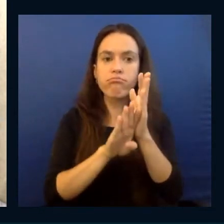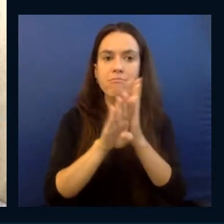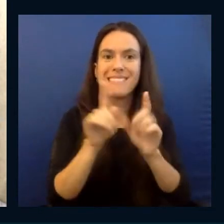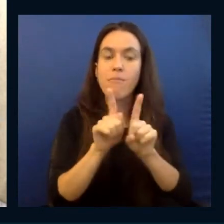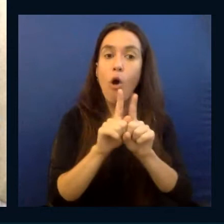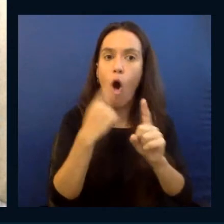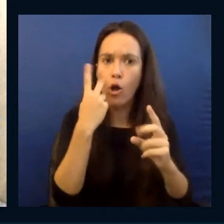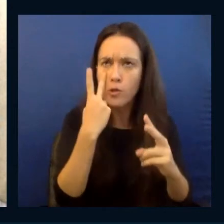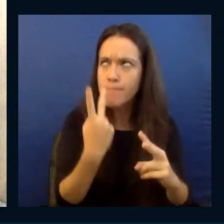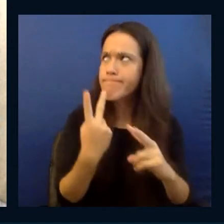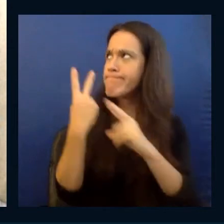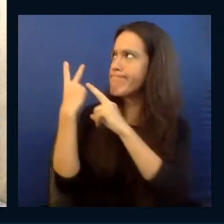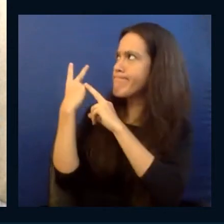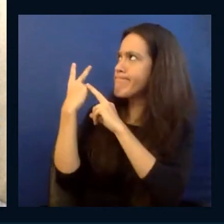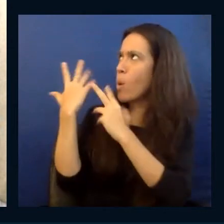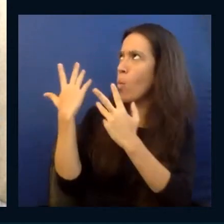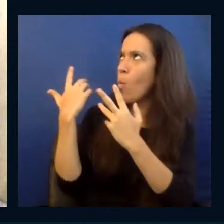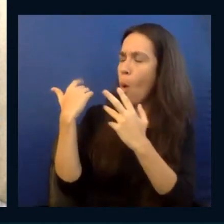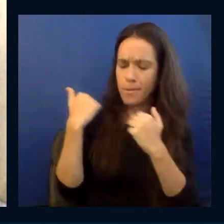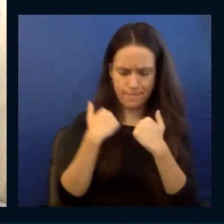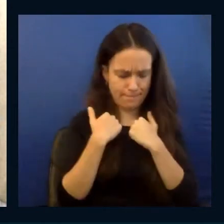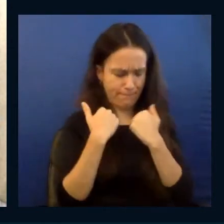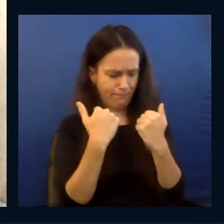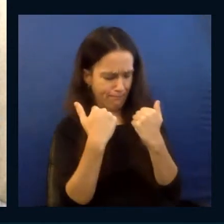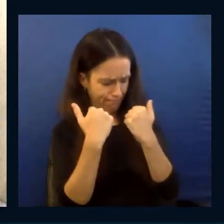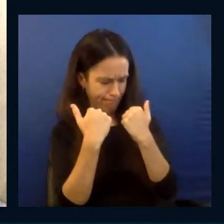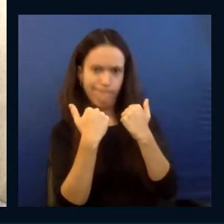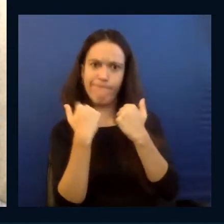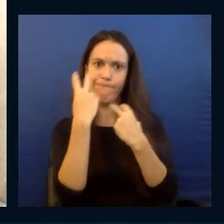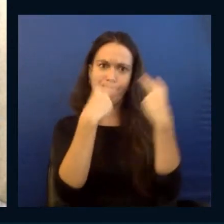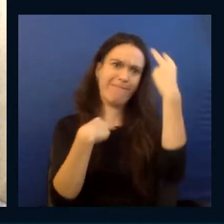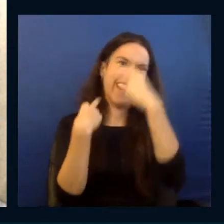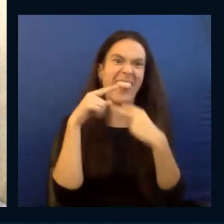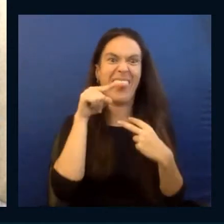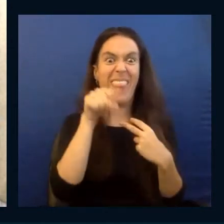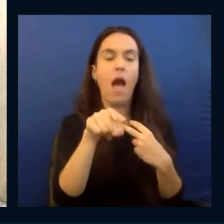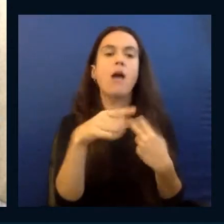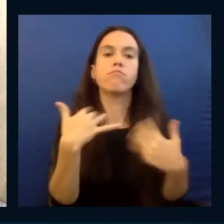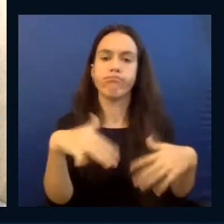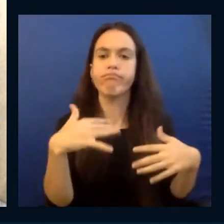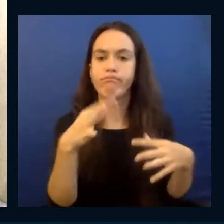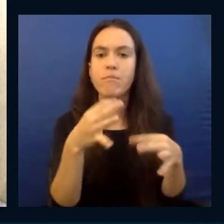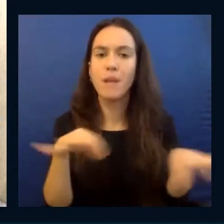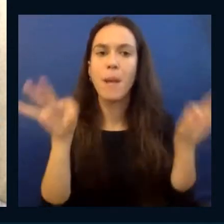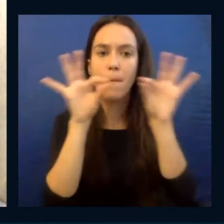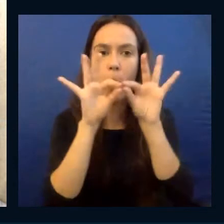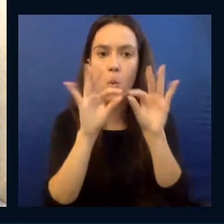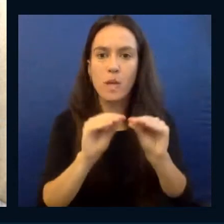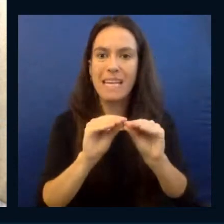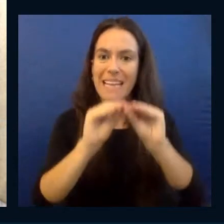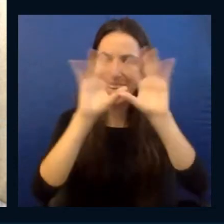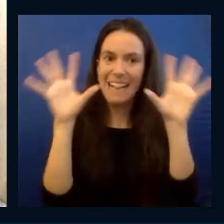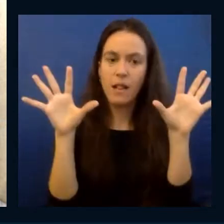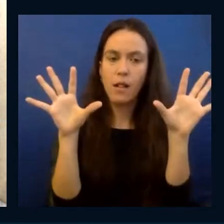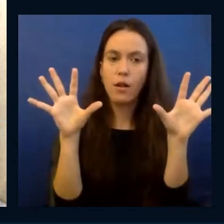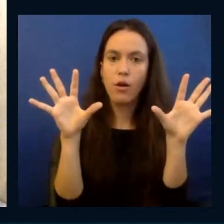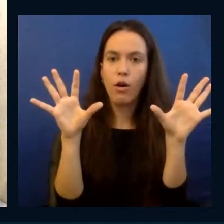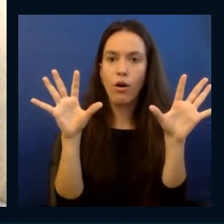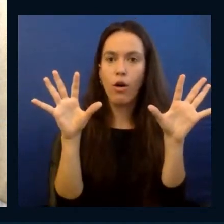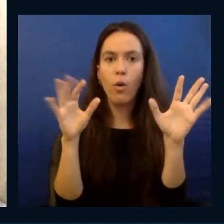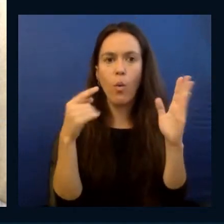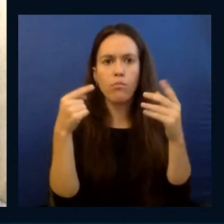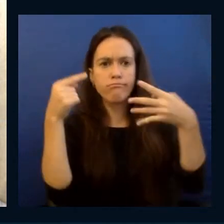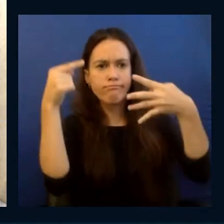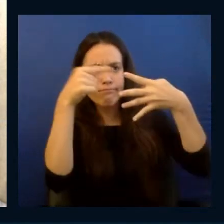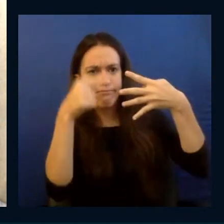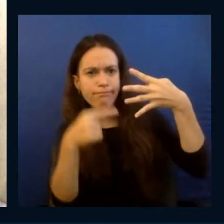retrospective, and because we are working on this backlog, and getting clear acceptance criteria and all